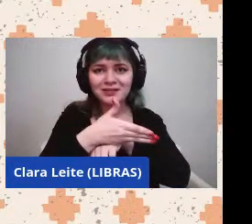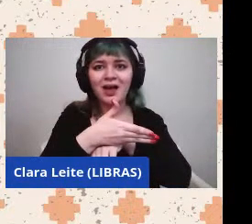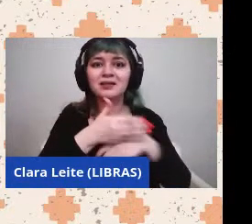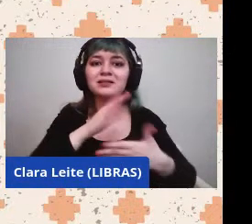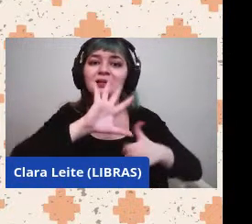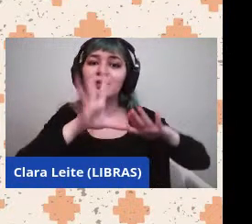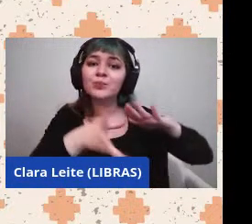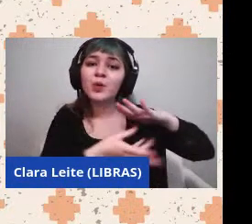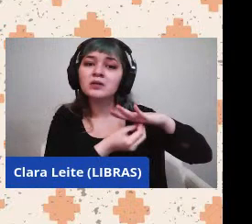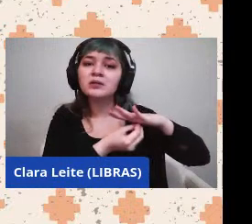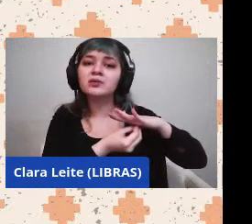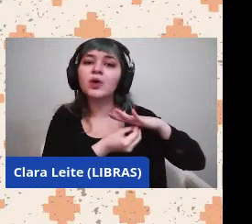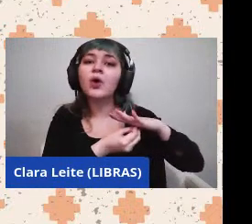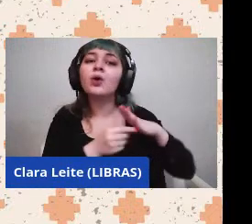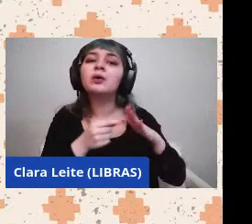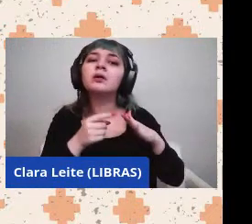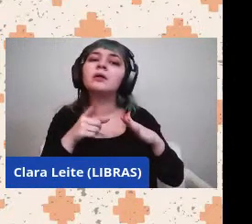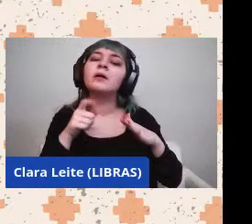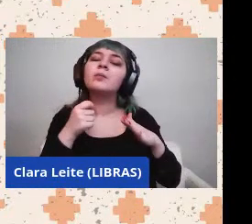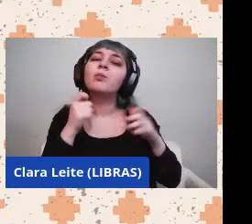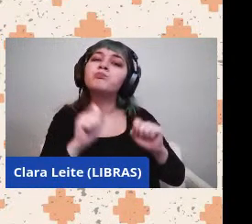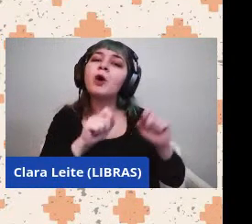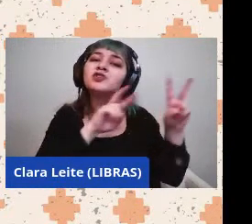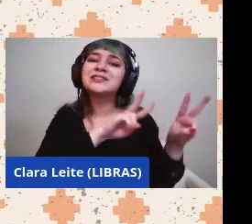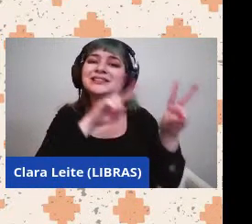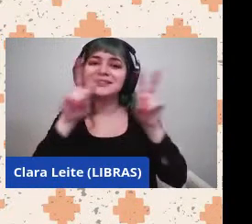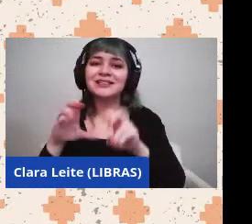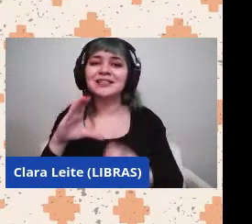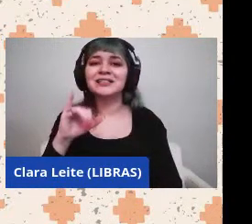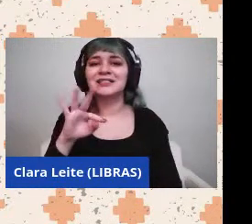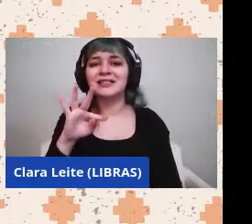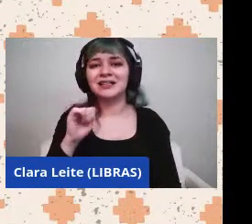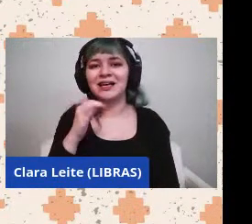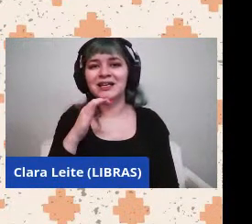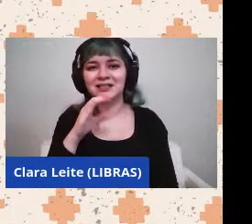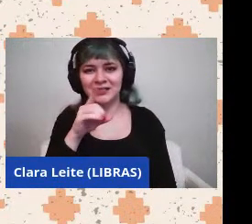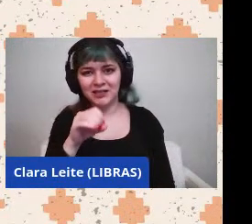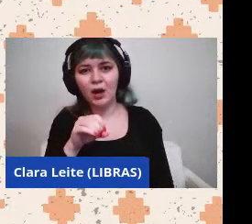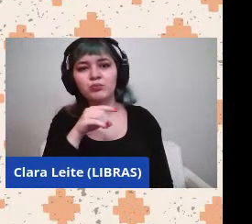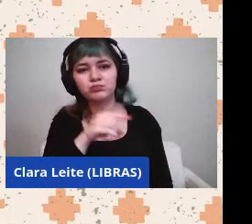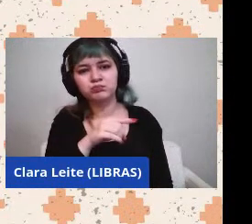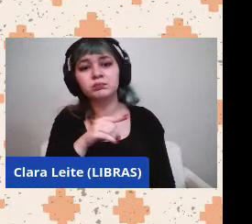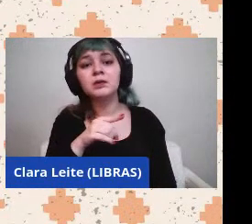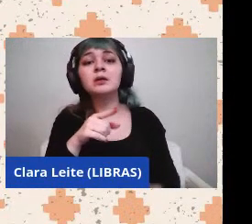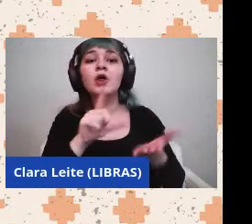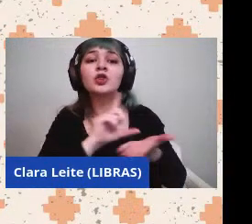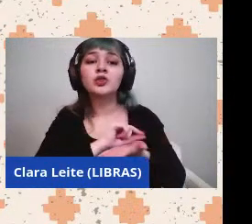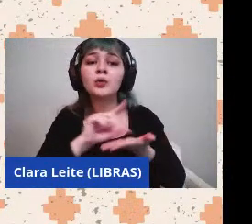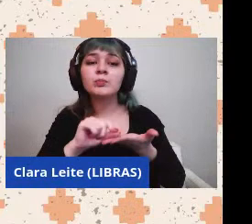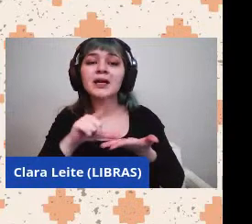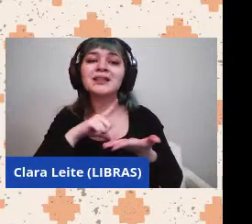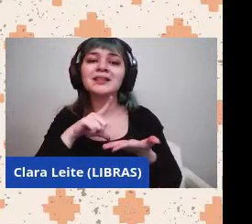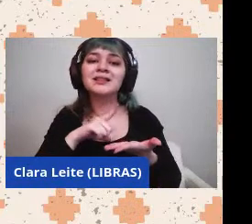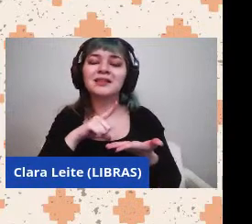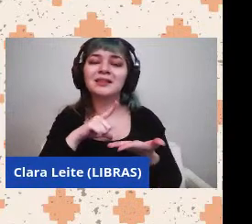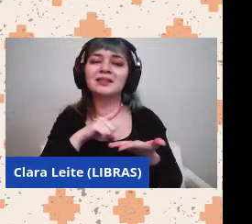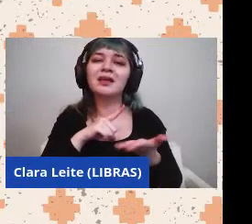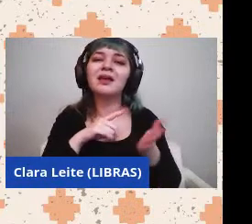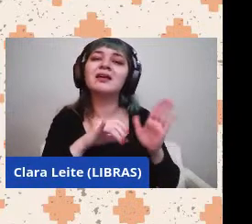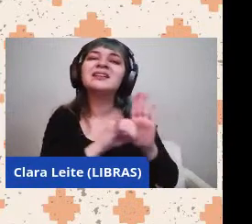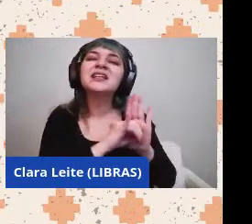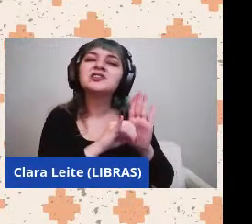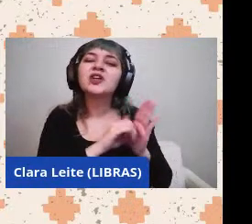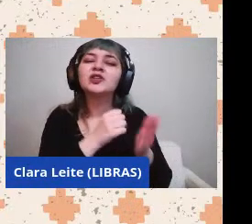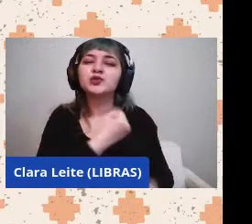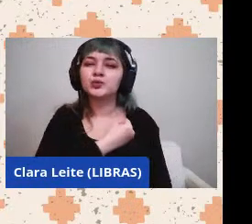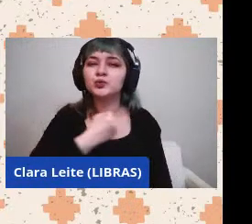to cite that work with a unique citation. The papers have DOI numbers assigned to them, and